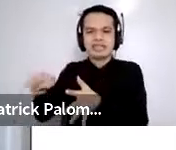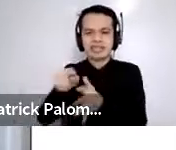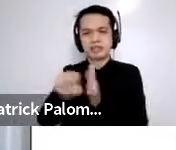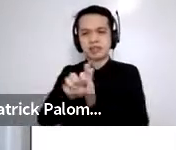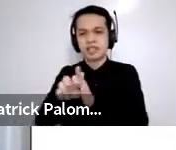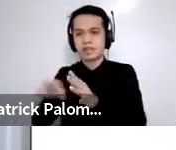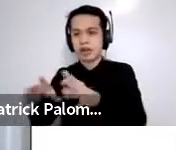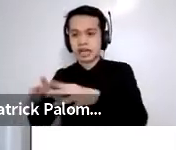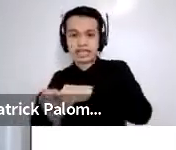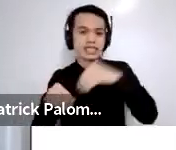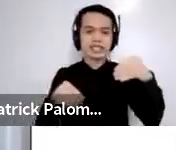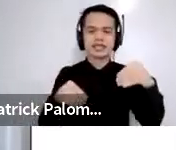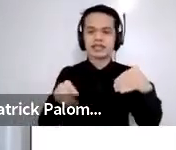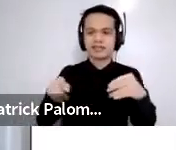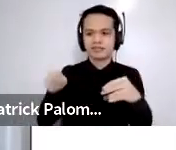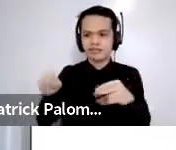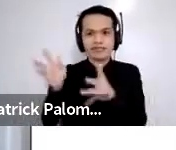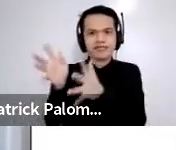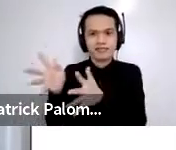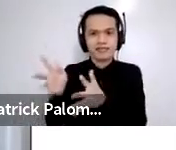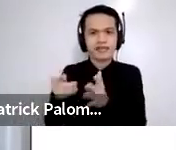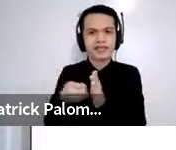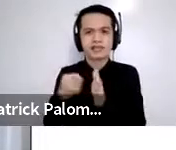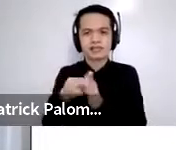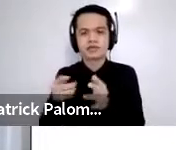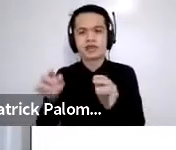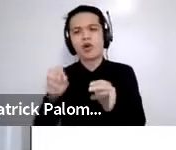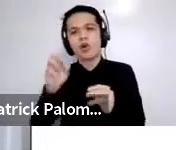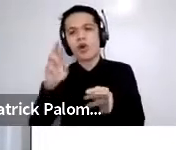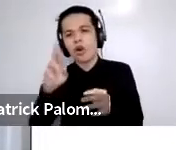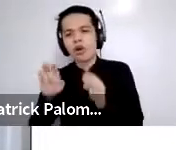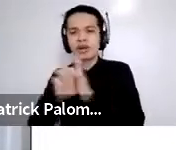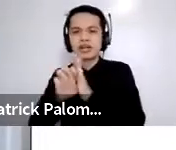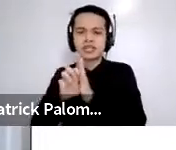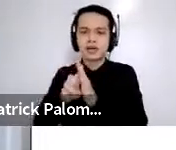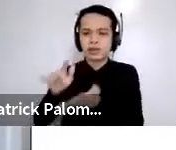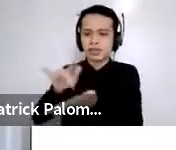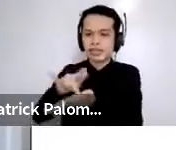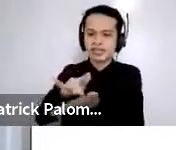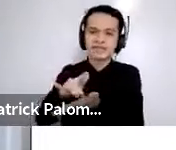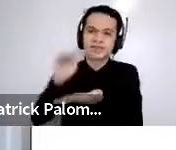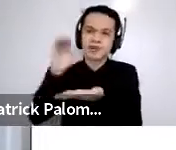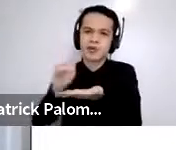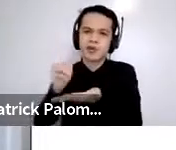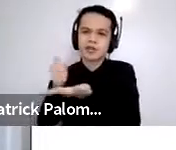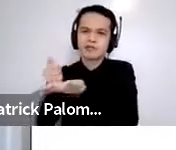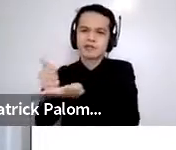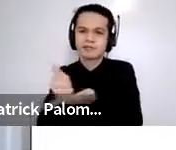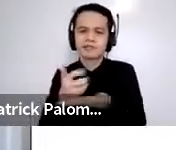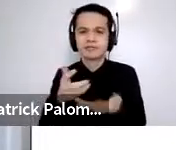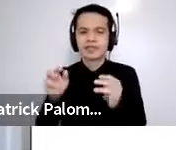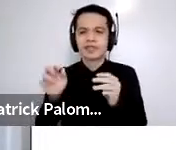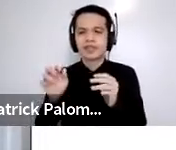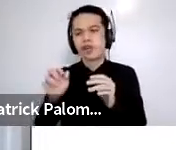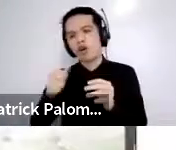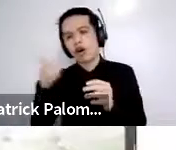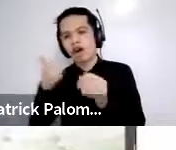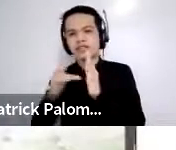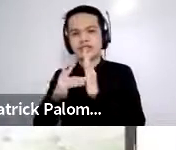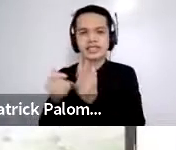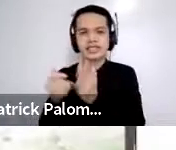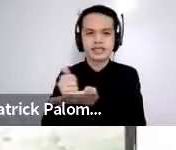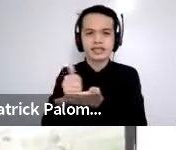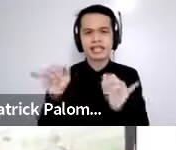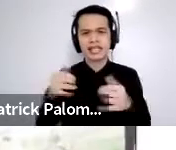to escape from hazard or to lose essential medications or assistive devices. People with disability may also have difficulties accessing